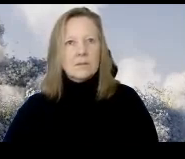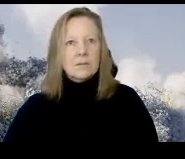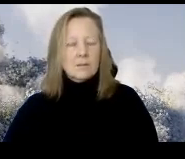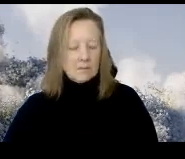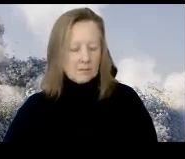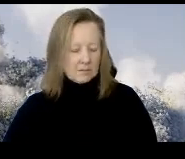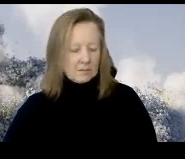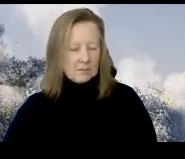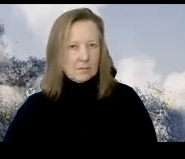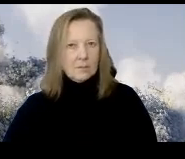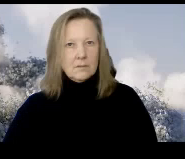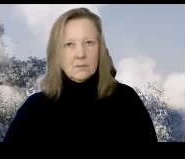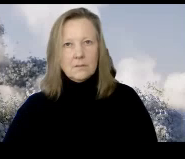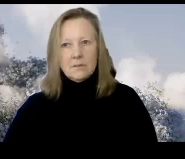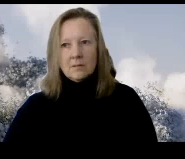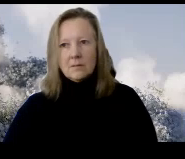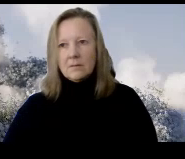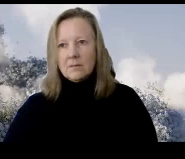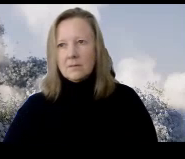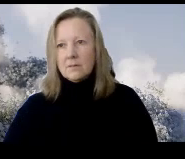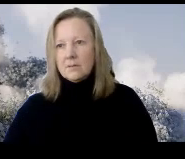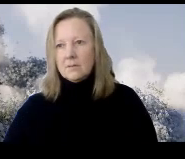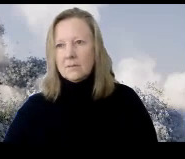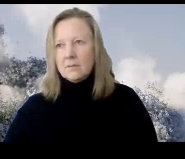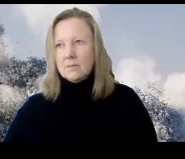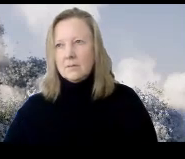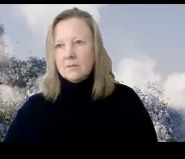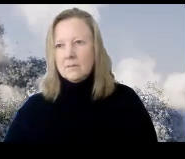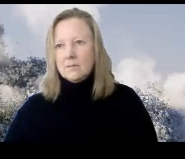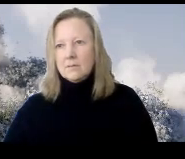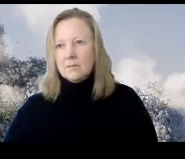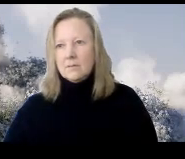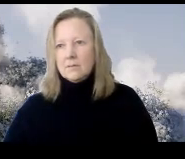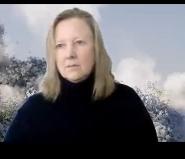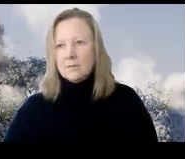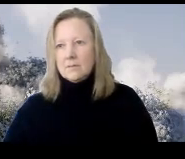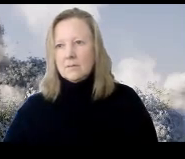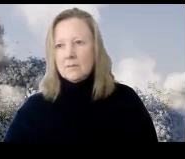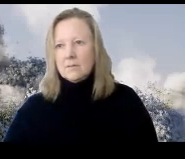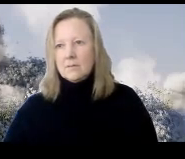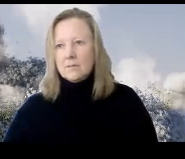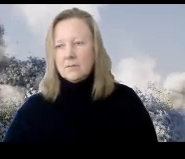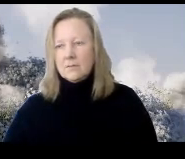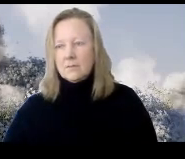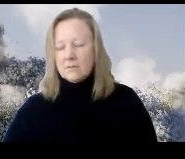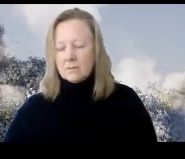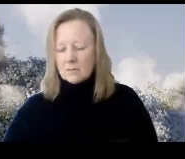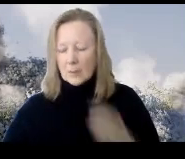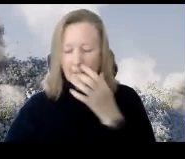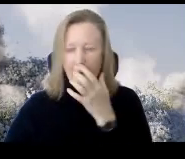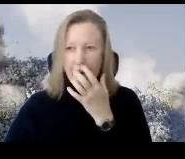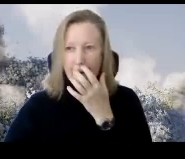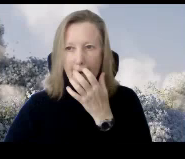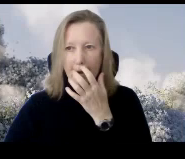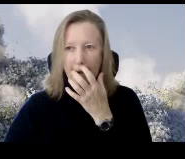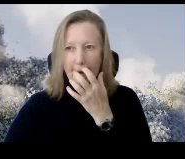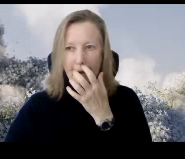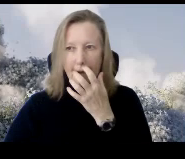that can be done nationally, we decided to also redesign our nursing courses to be asynchronous, so